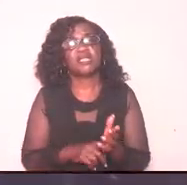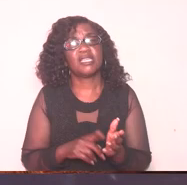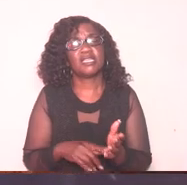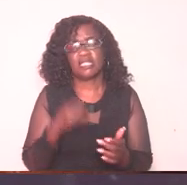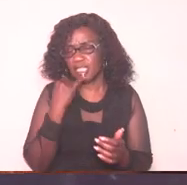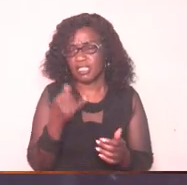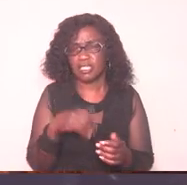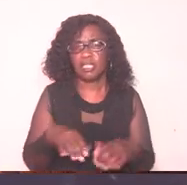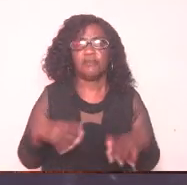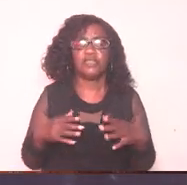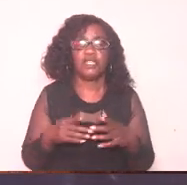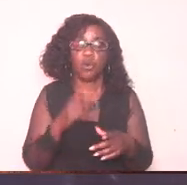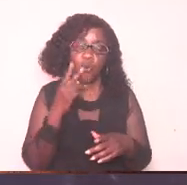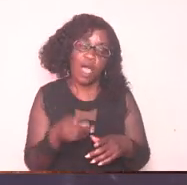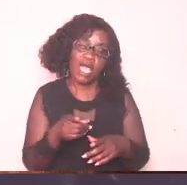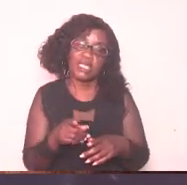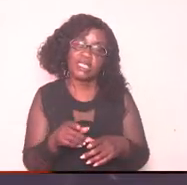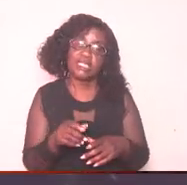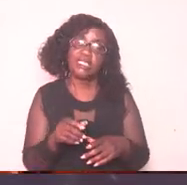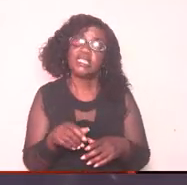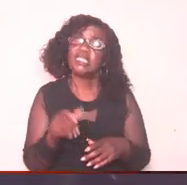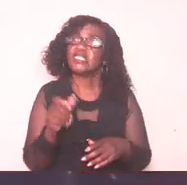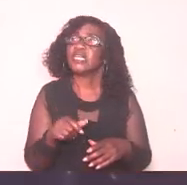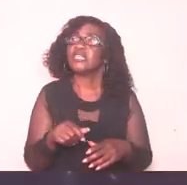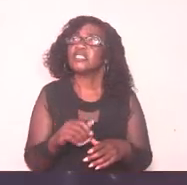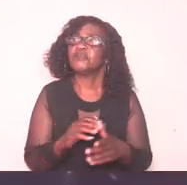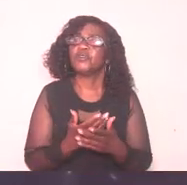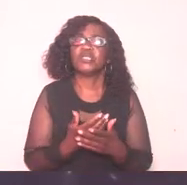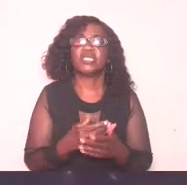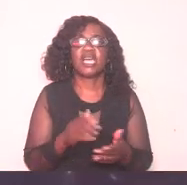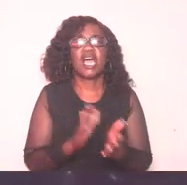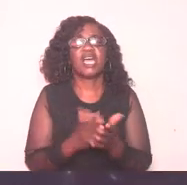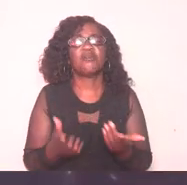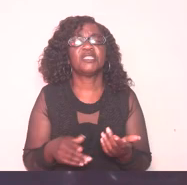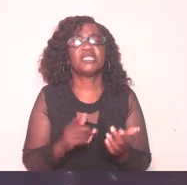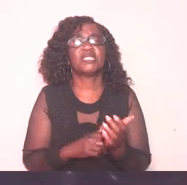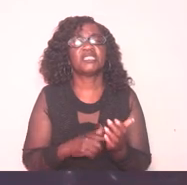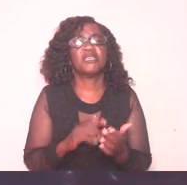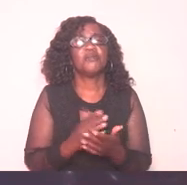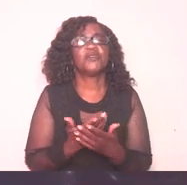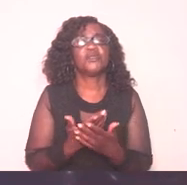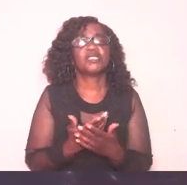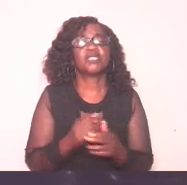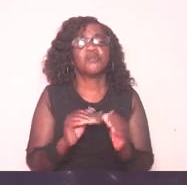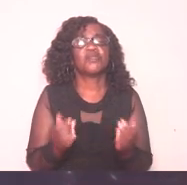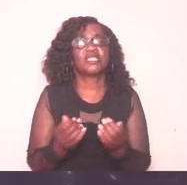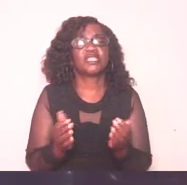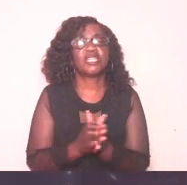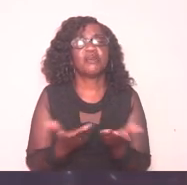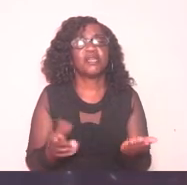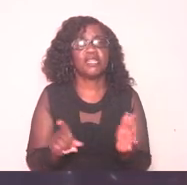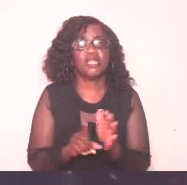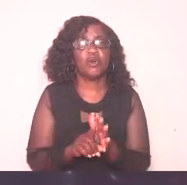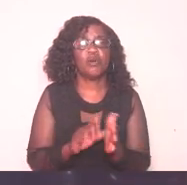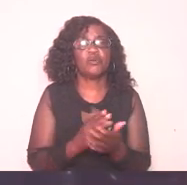gentlemen, show me right now a child that is near death because they did not have sex, or a child that is less protected by the law